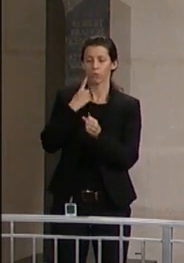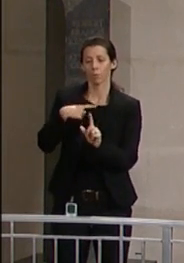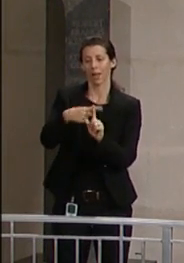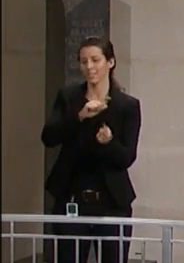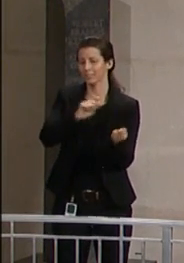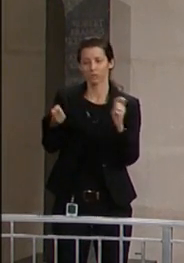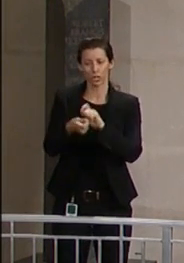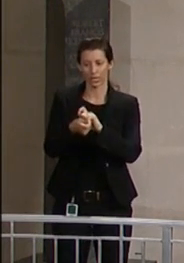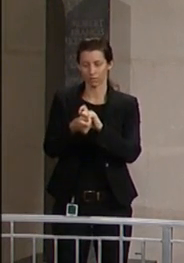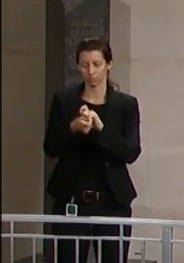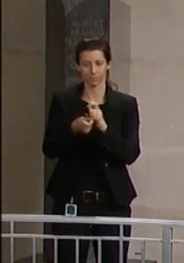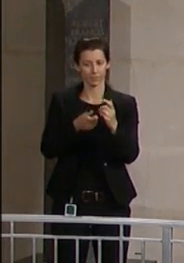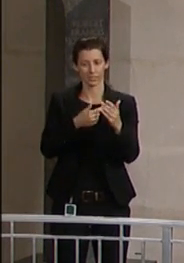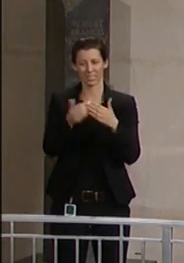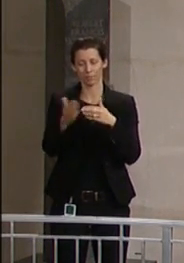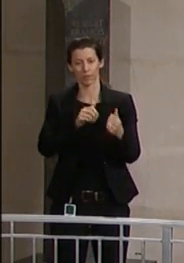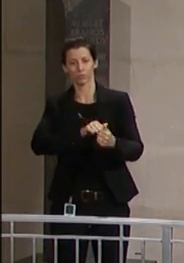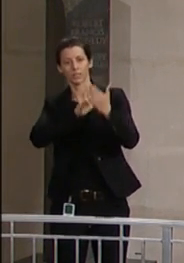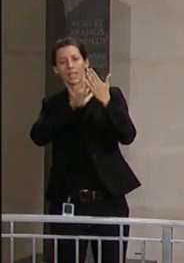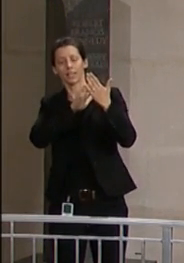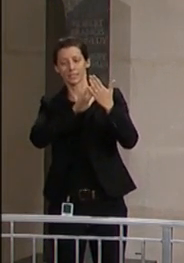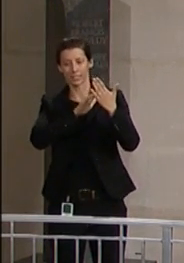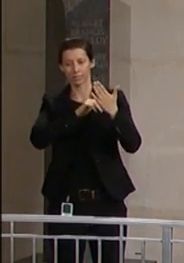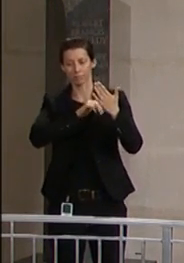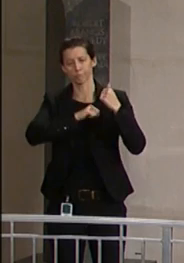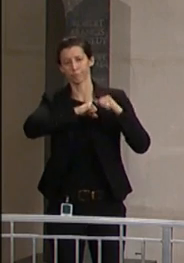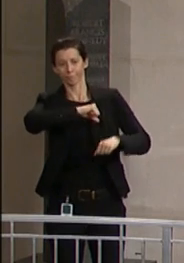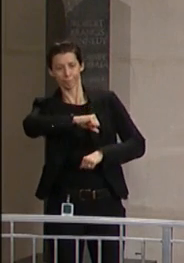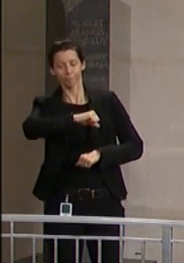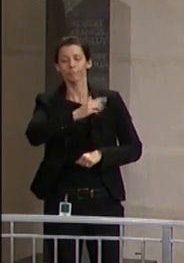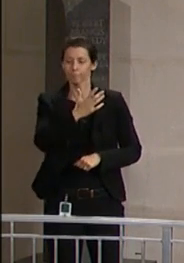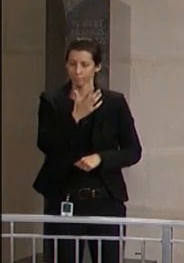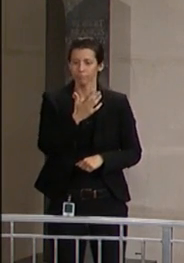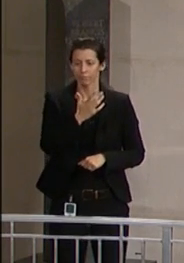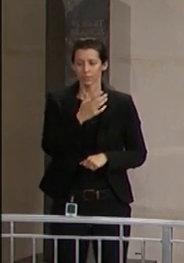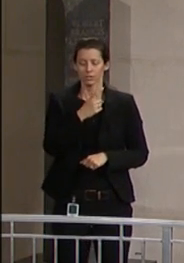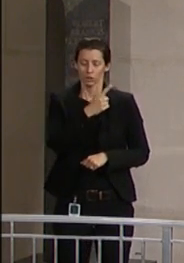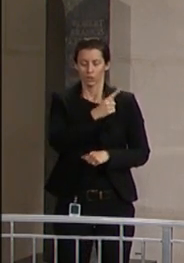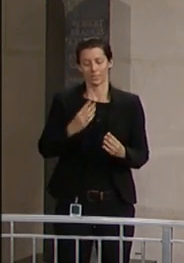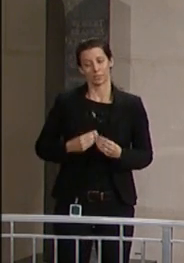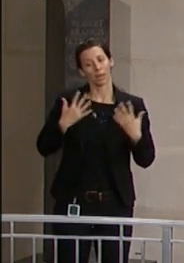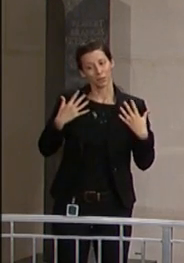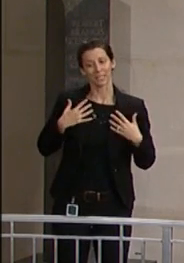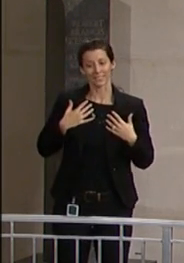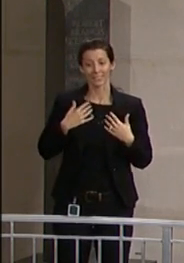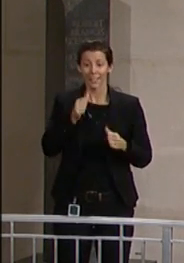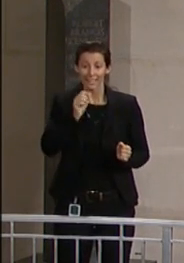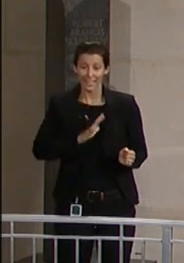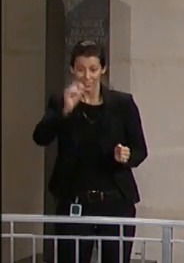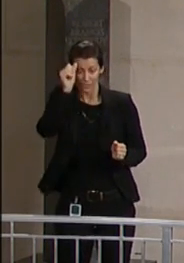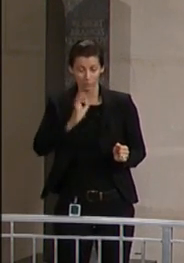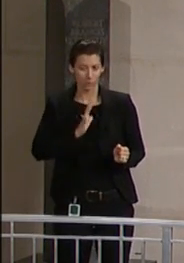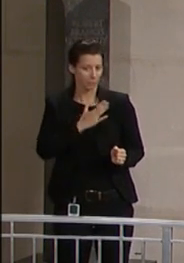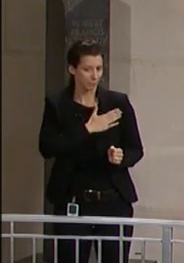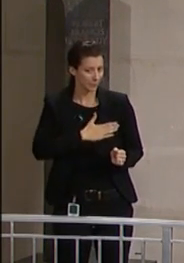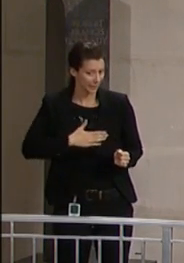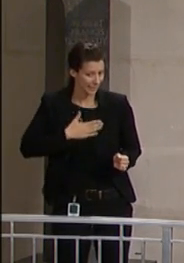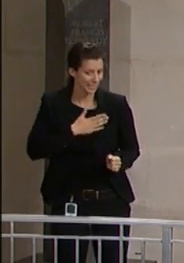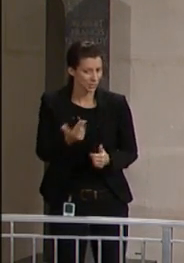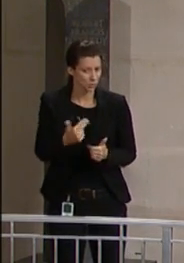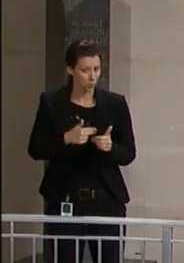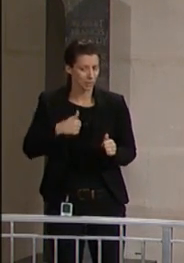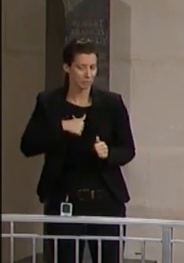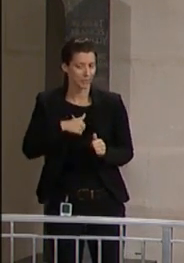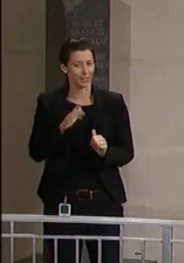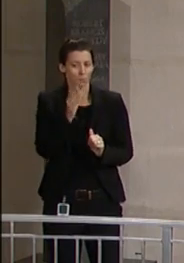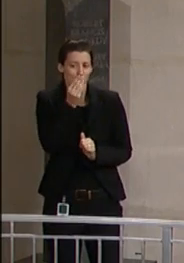change, even in the face of opposition or controversy, is an inspiration. Ladies and gentlemen, please join me in